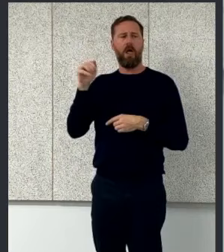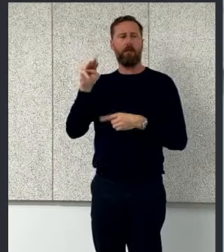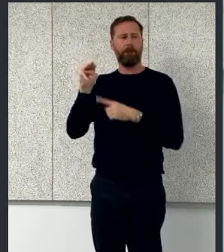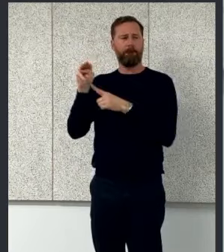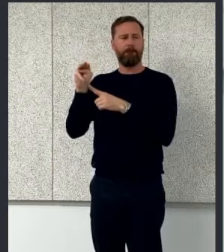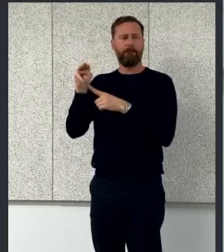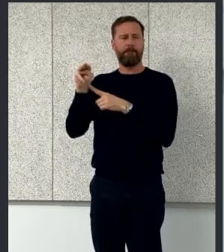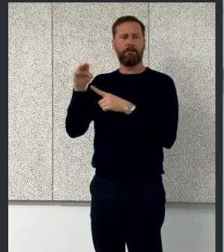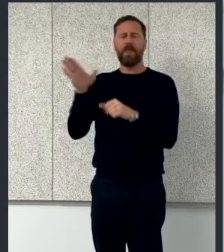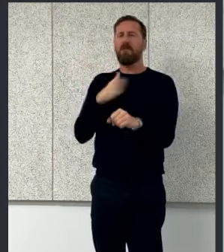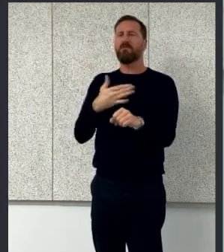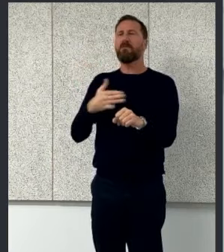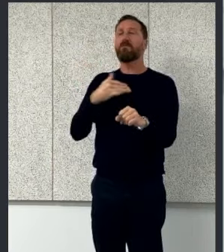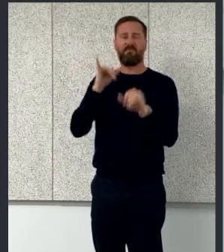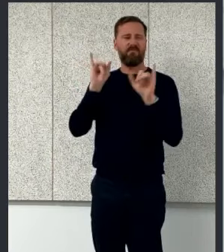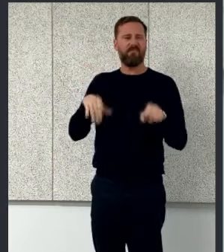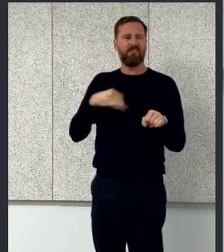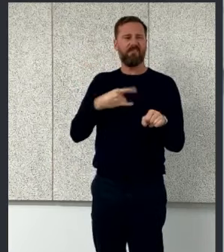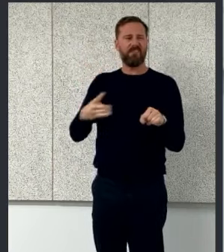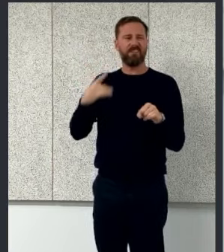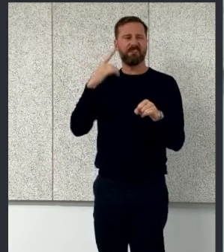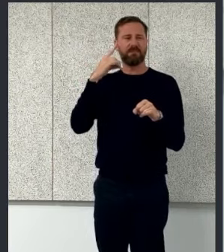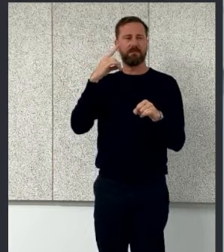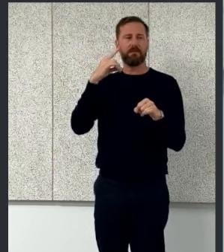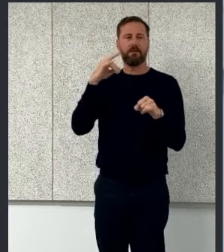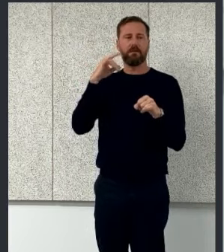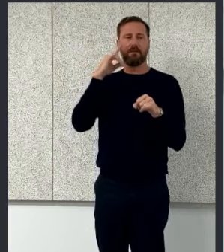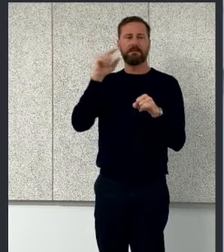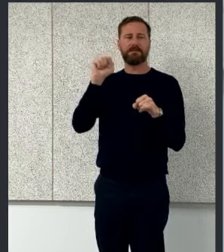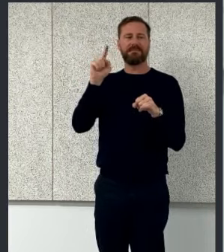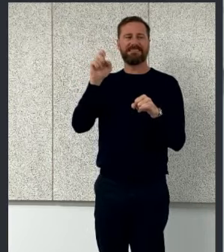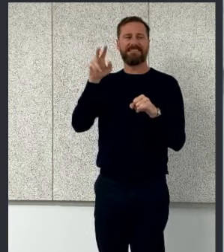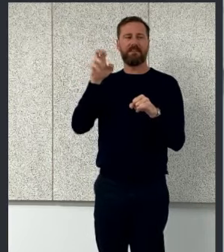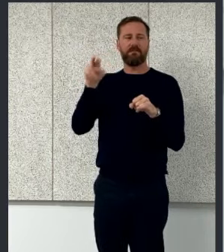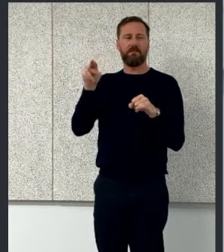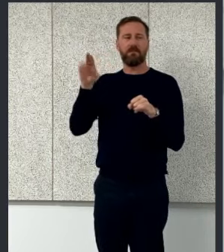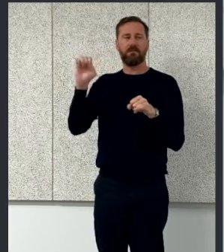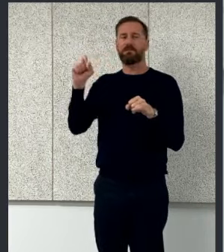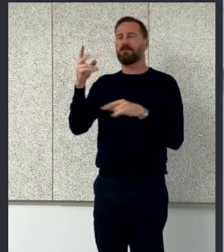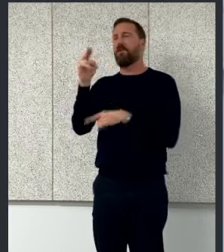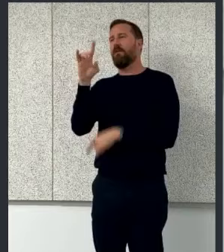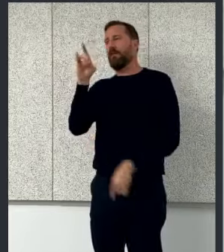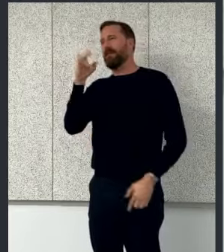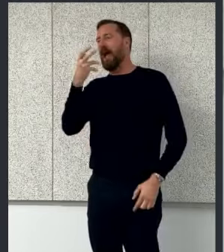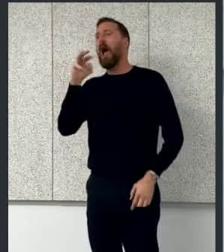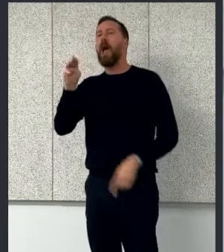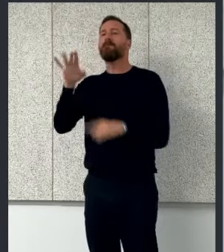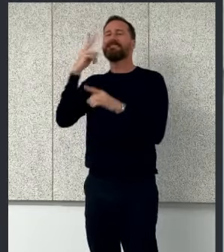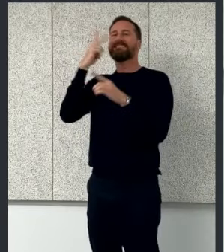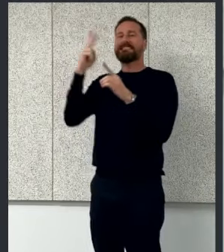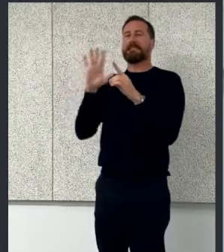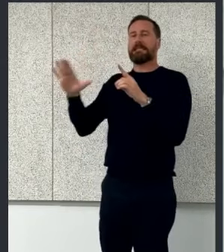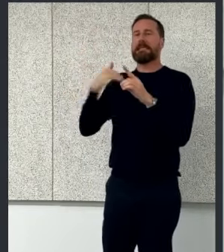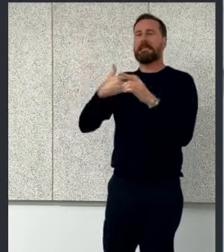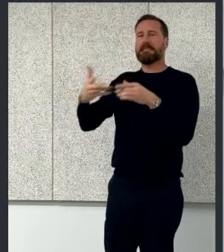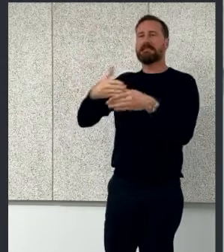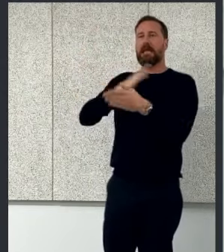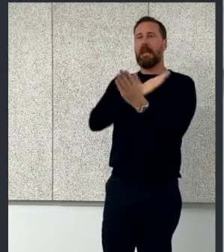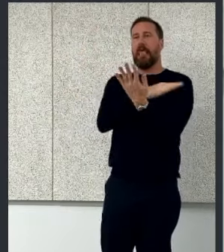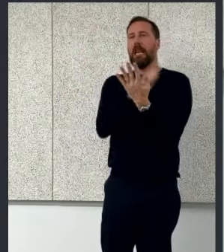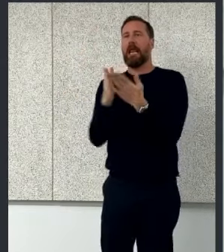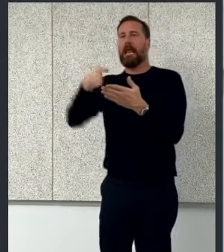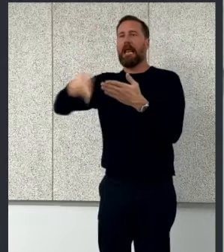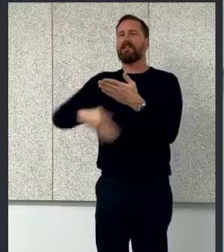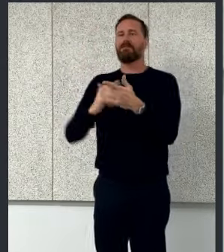absurdity in theater, especially in these absurd times. I was like, yes, we are trapped in a room where nothing makes